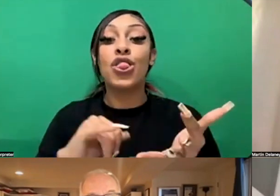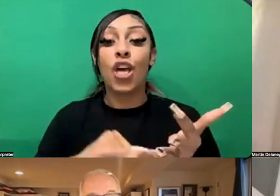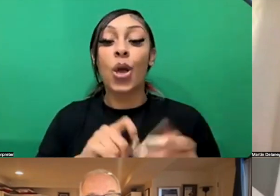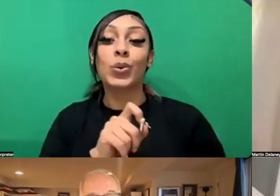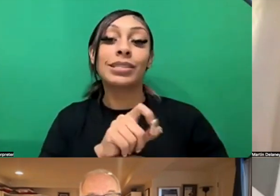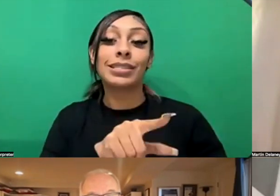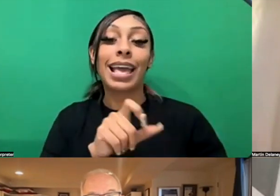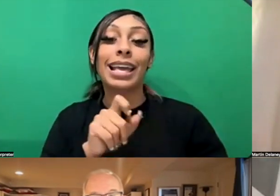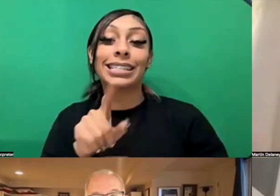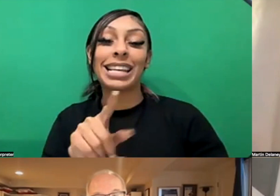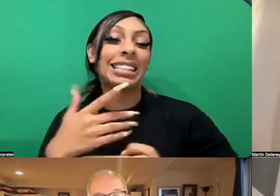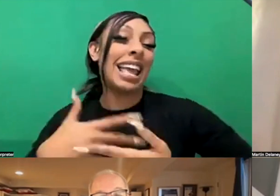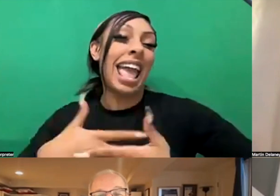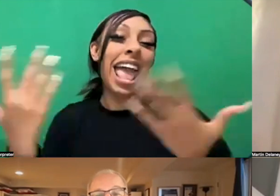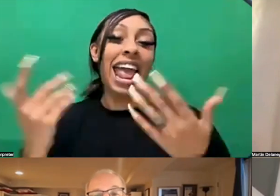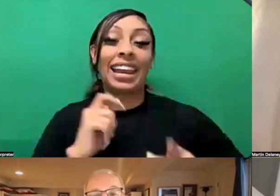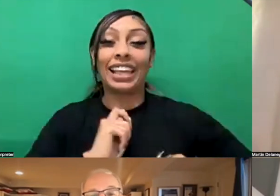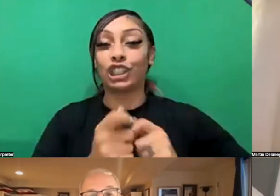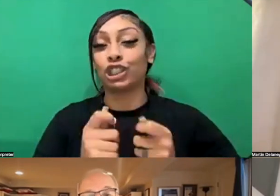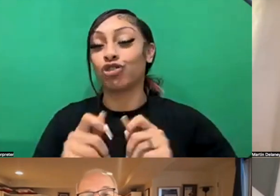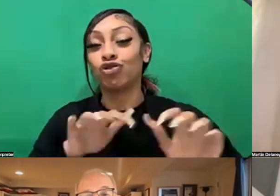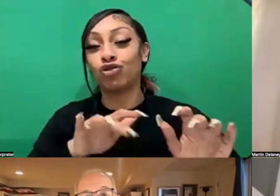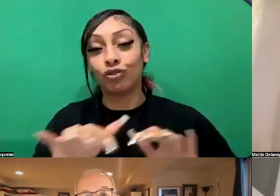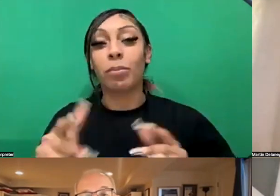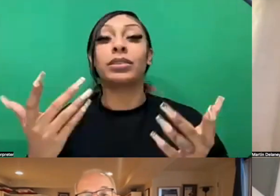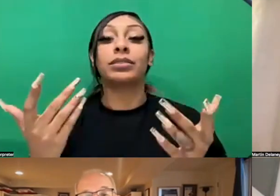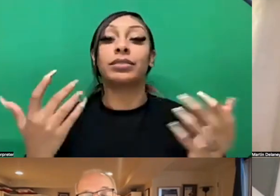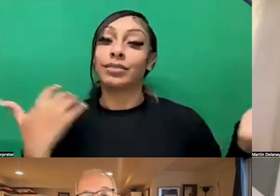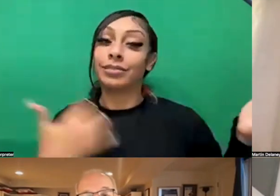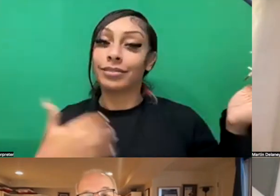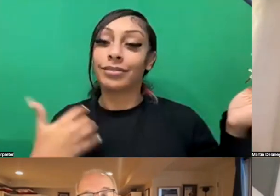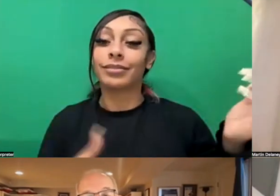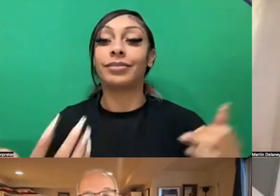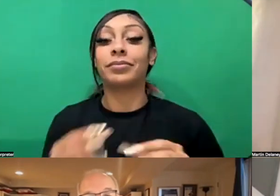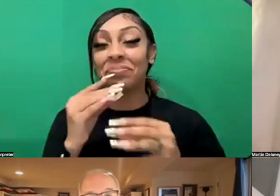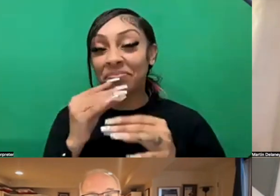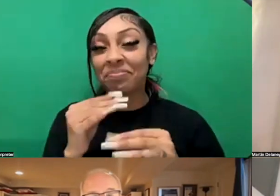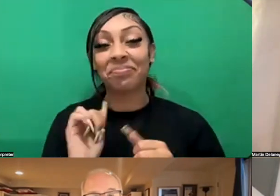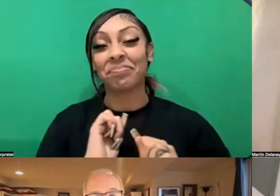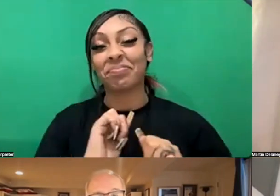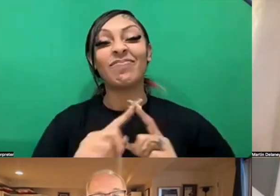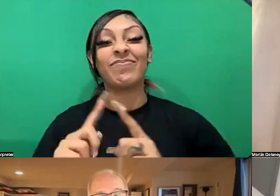an instrument, okay? So to allow